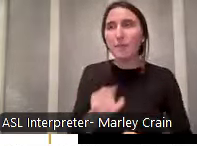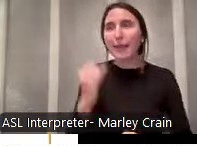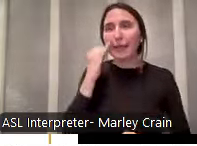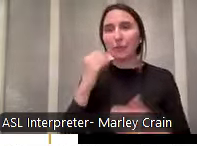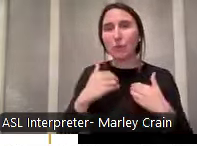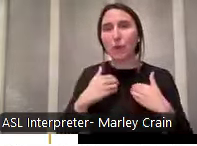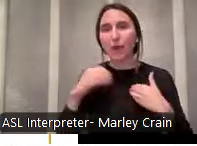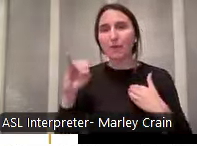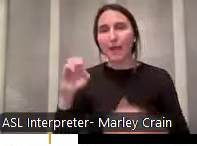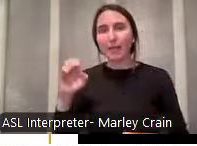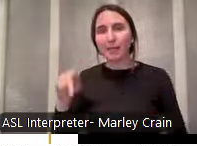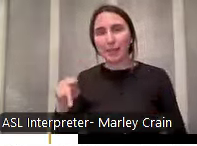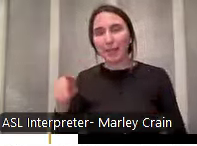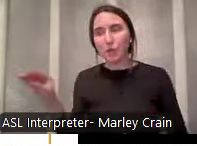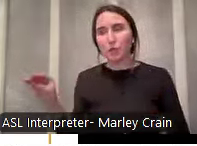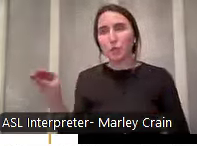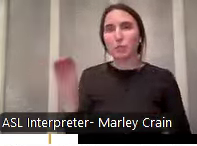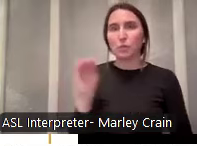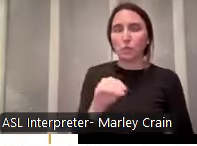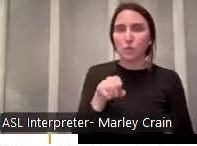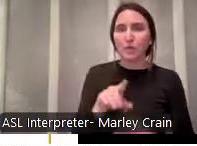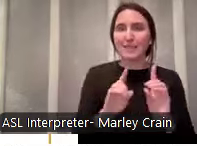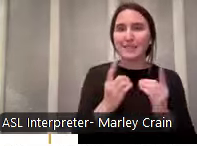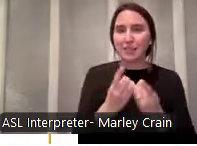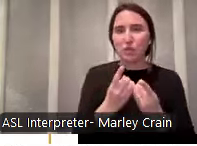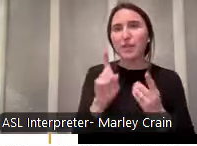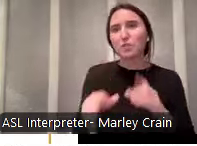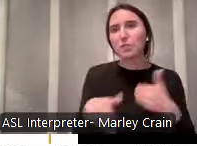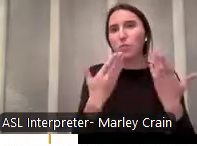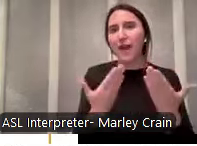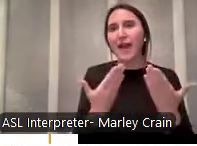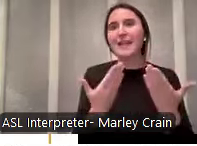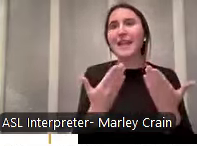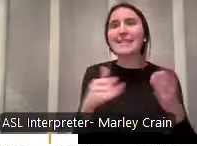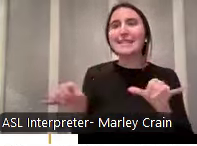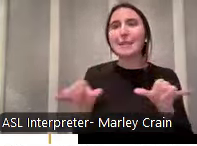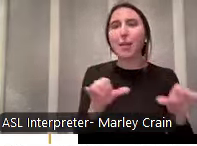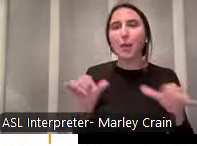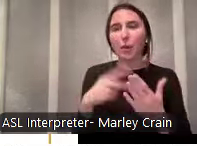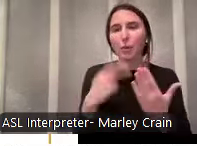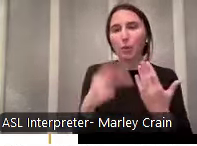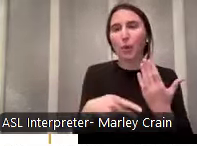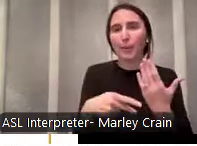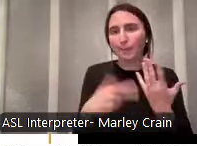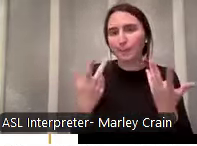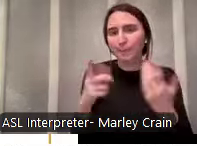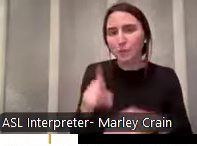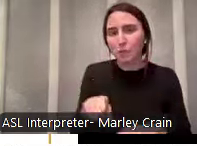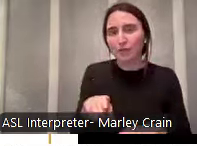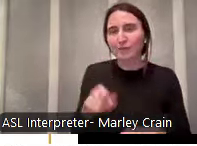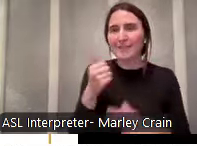a comparable program immediately. And in most cases, you would think that would be the same program if it's part of the New York